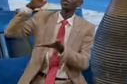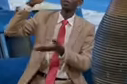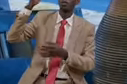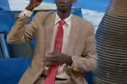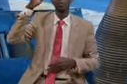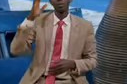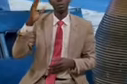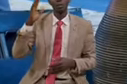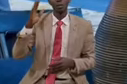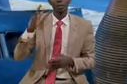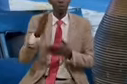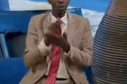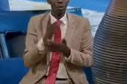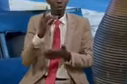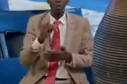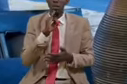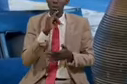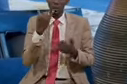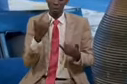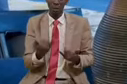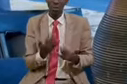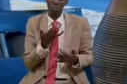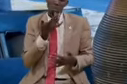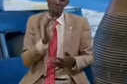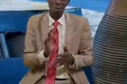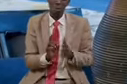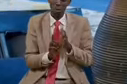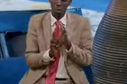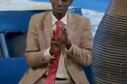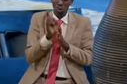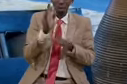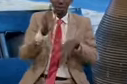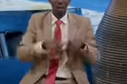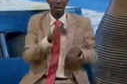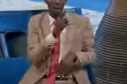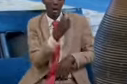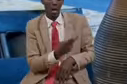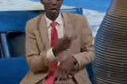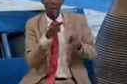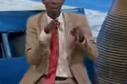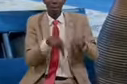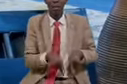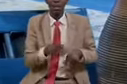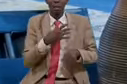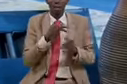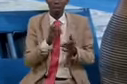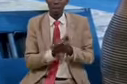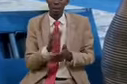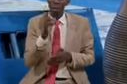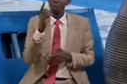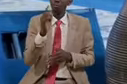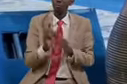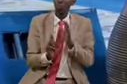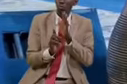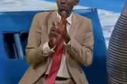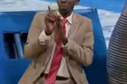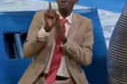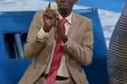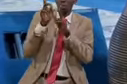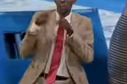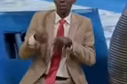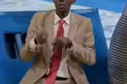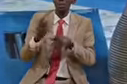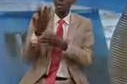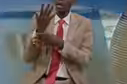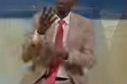now a little bit taller than that average person, and the taller person raises up his hand,